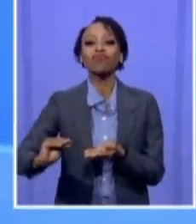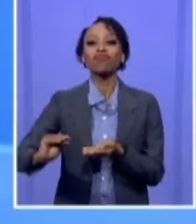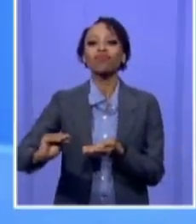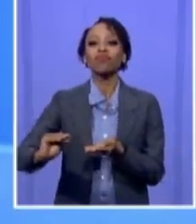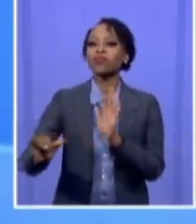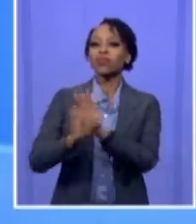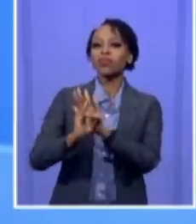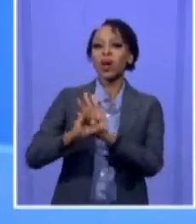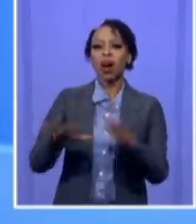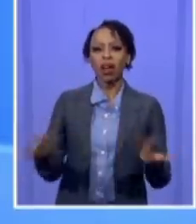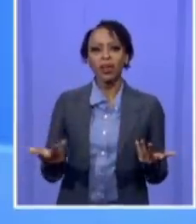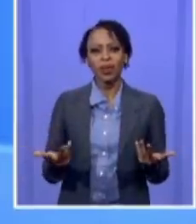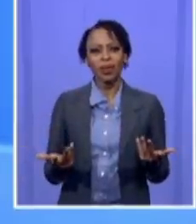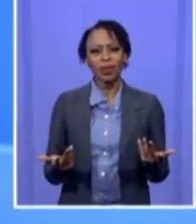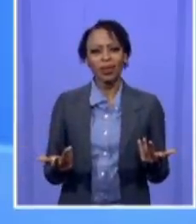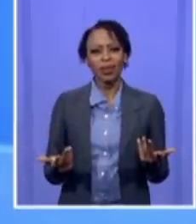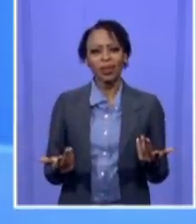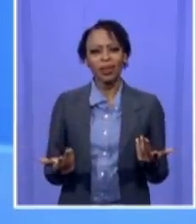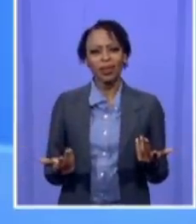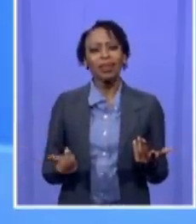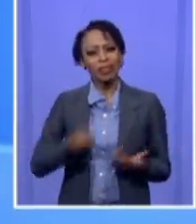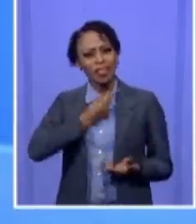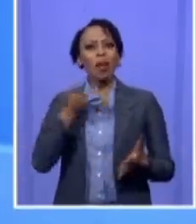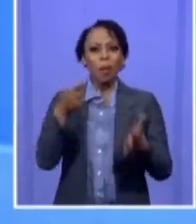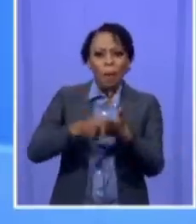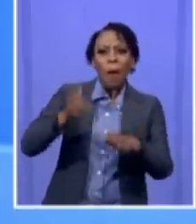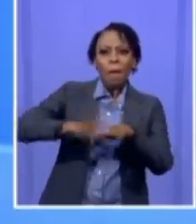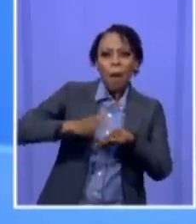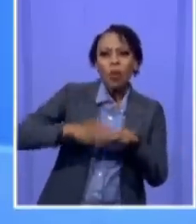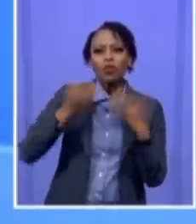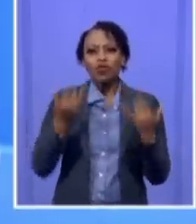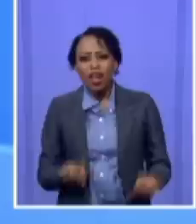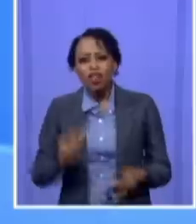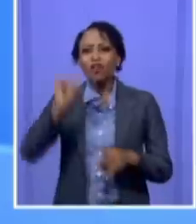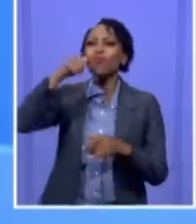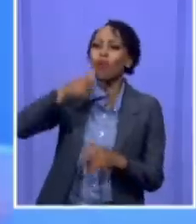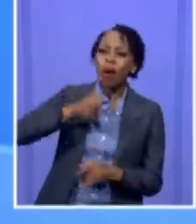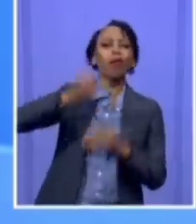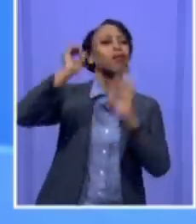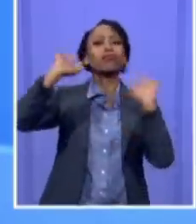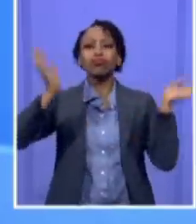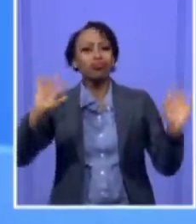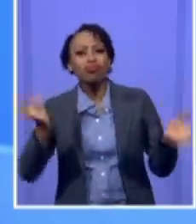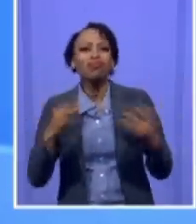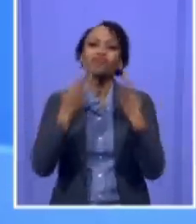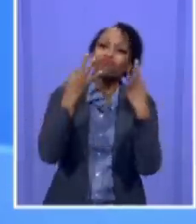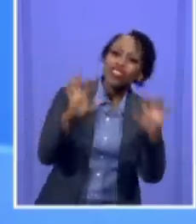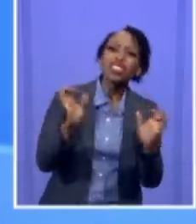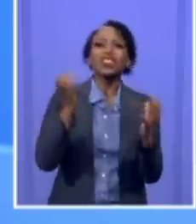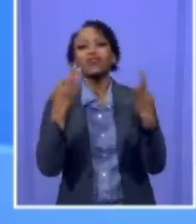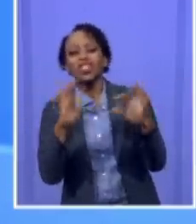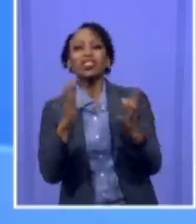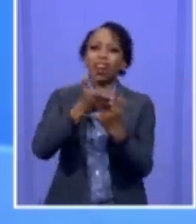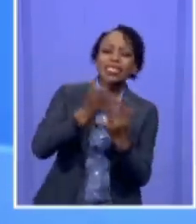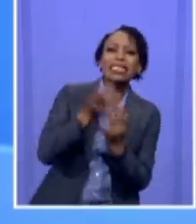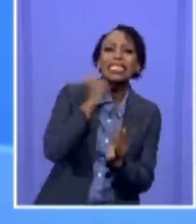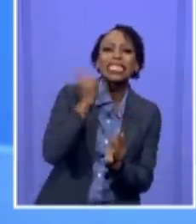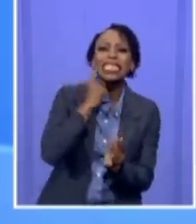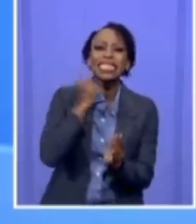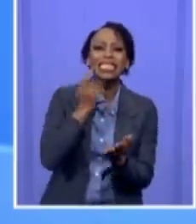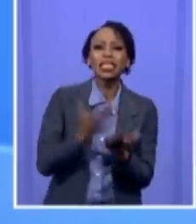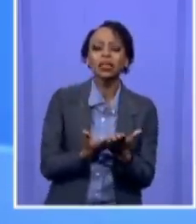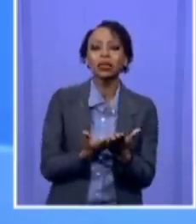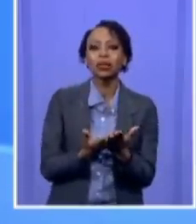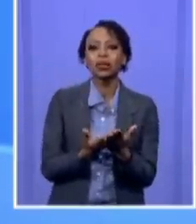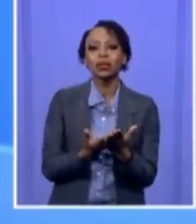Undetected. And you can buy more today, you can buy more tomorrow. That's how freely accessible they are.